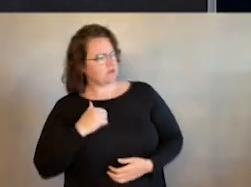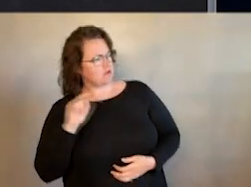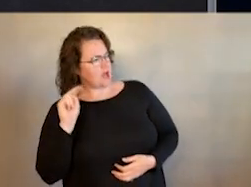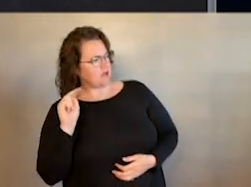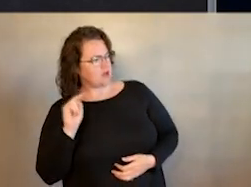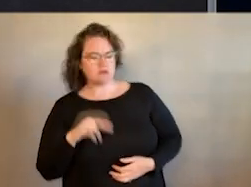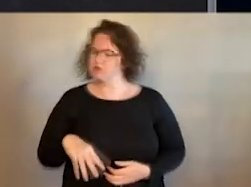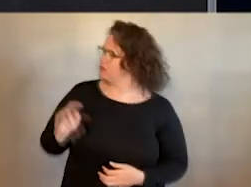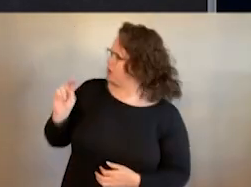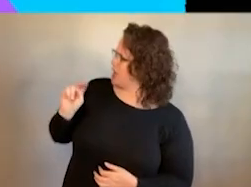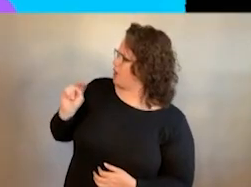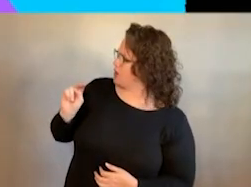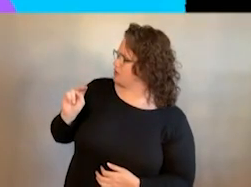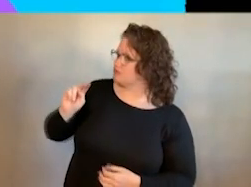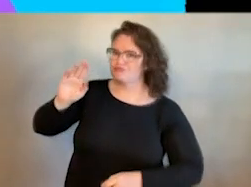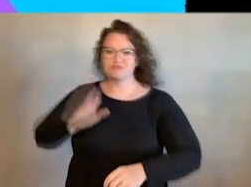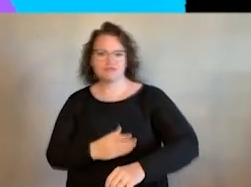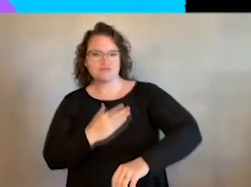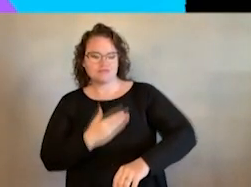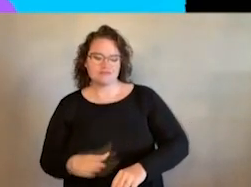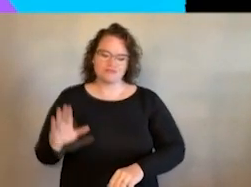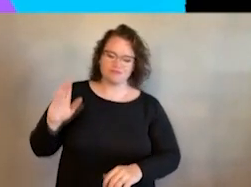Nowlin.